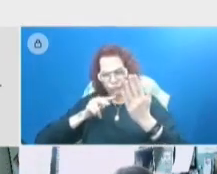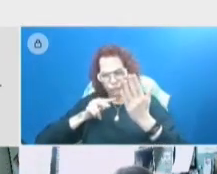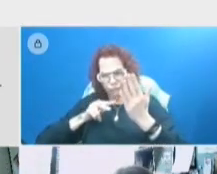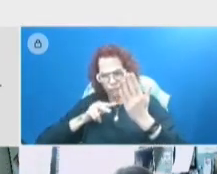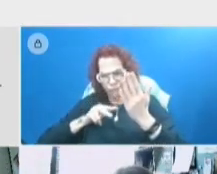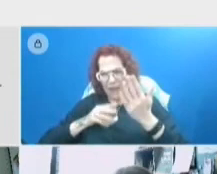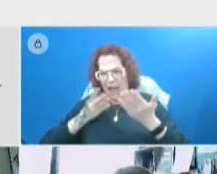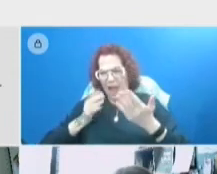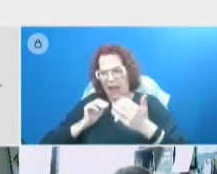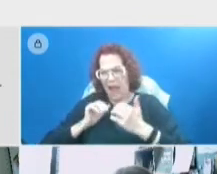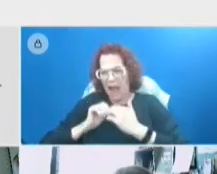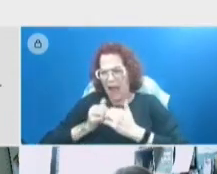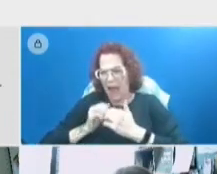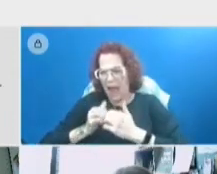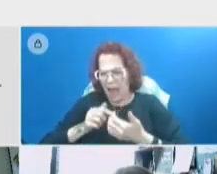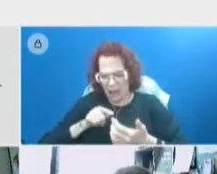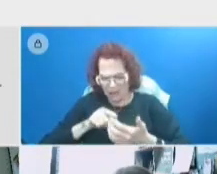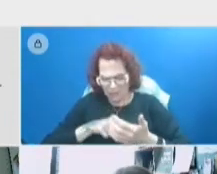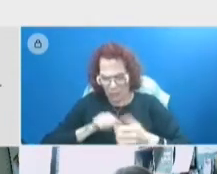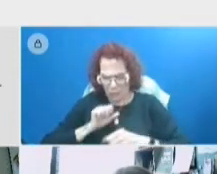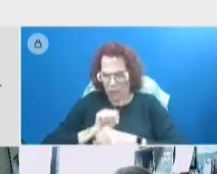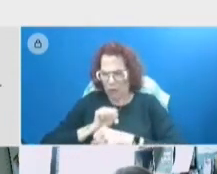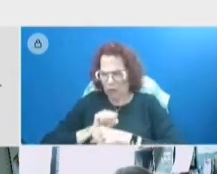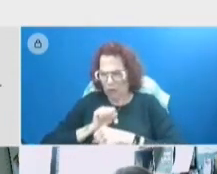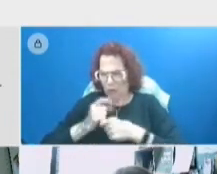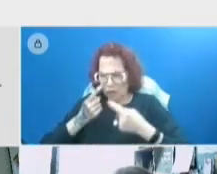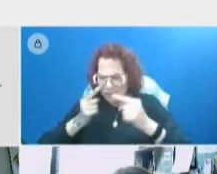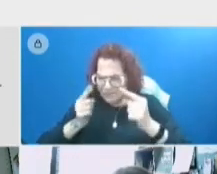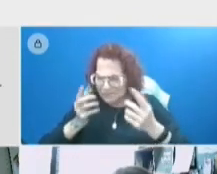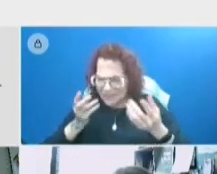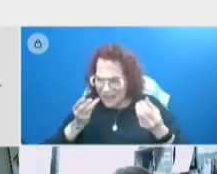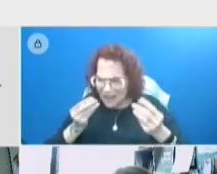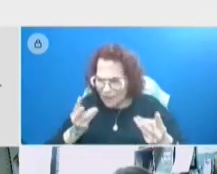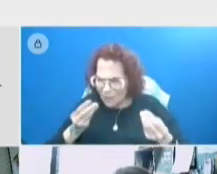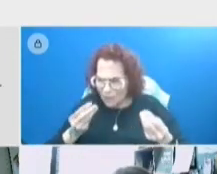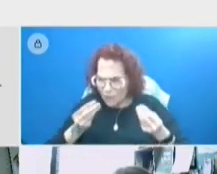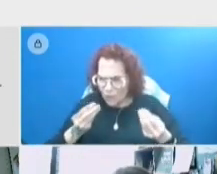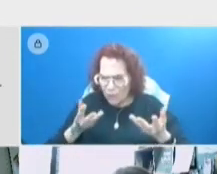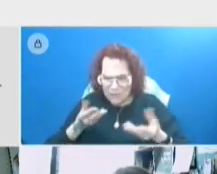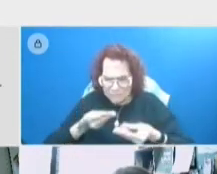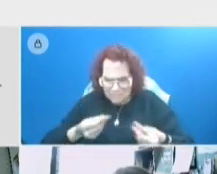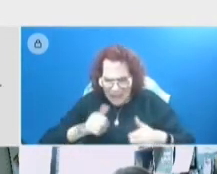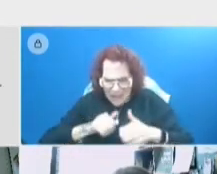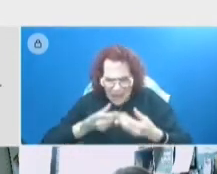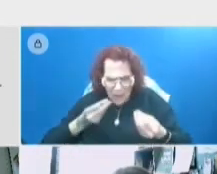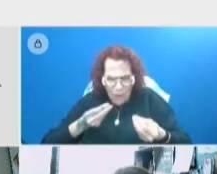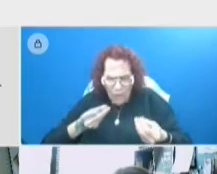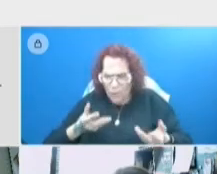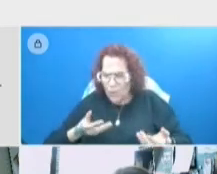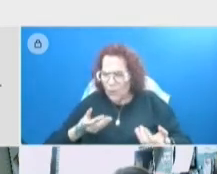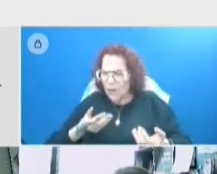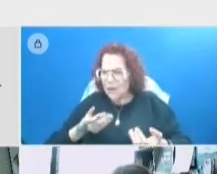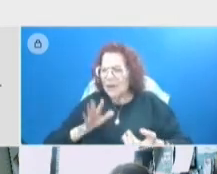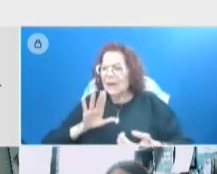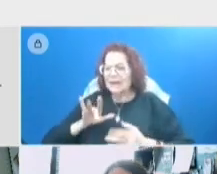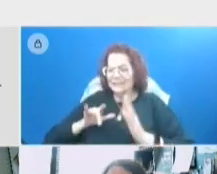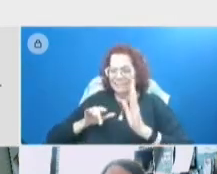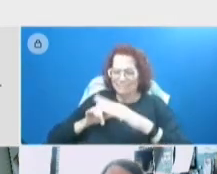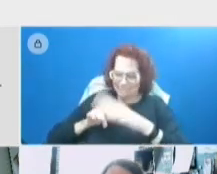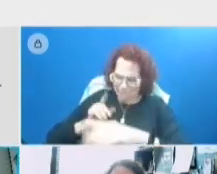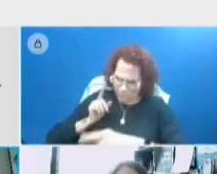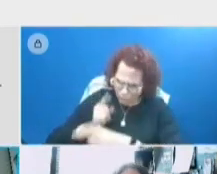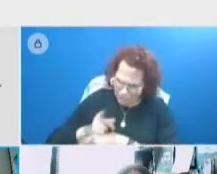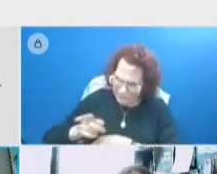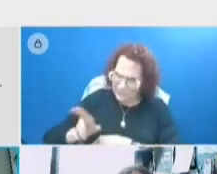and what that's addressing, the situation that's addressing. Right. This is also an item that comes off of the